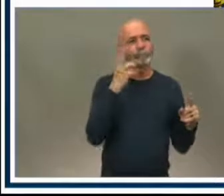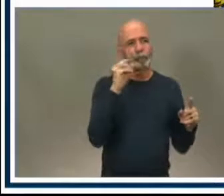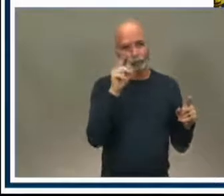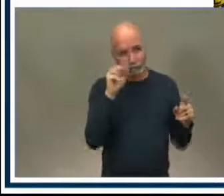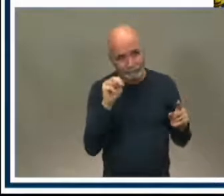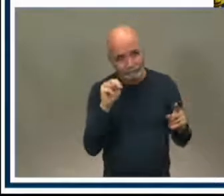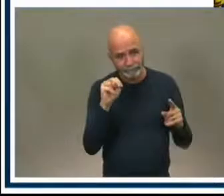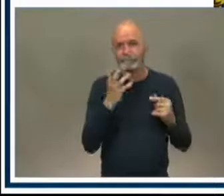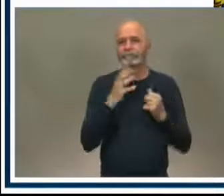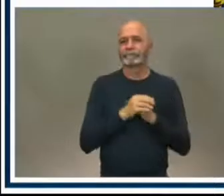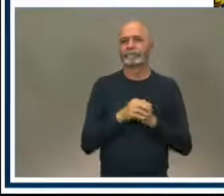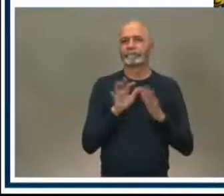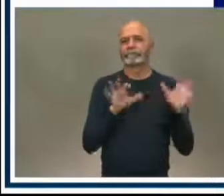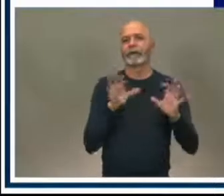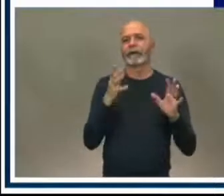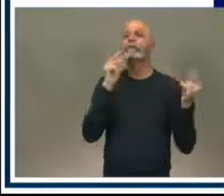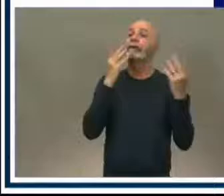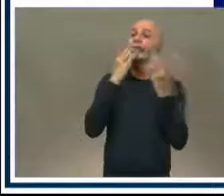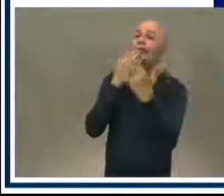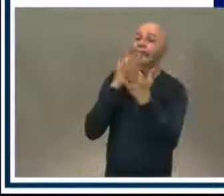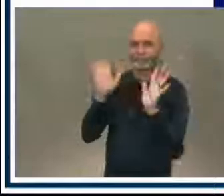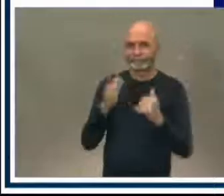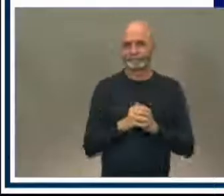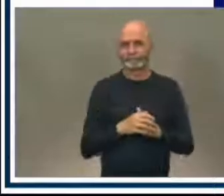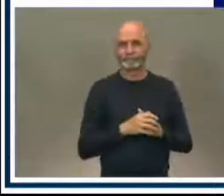All right, thanks everyone. Vaccination.